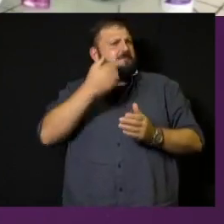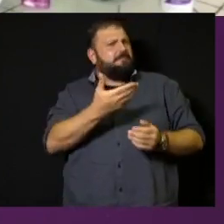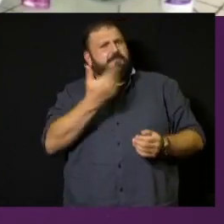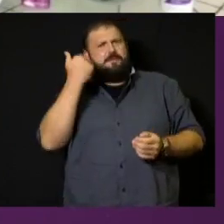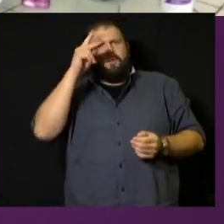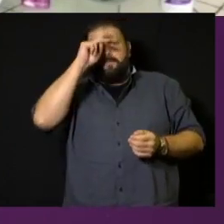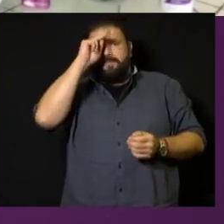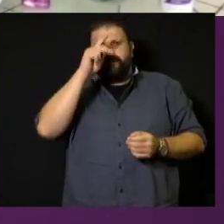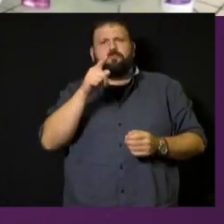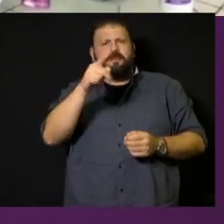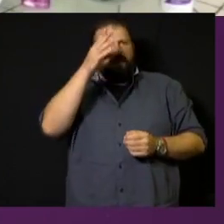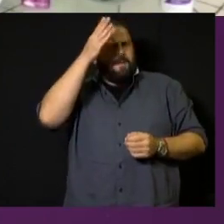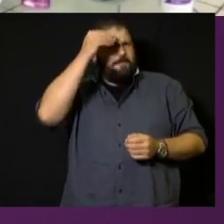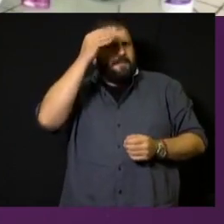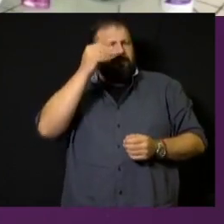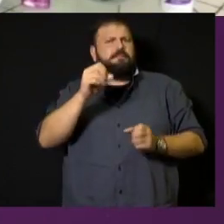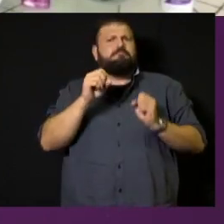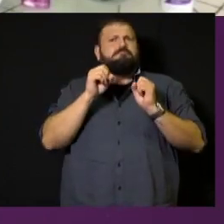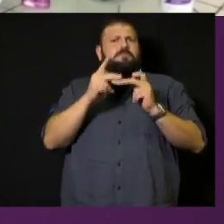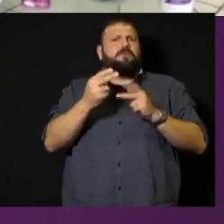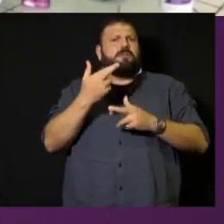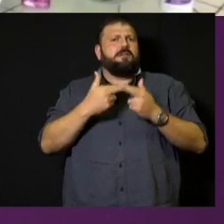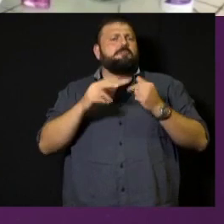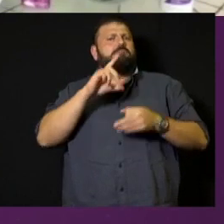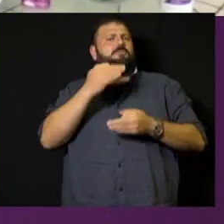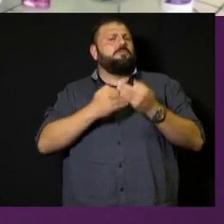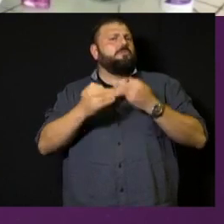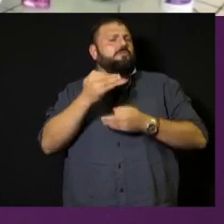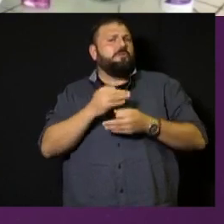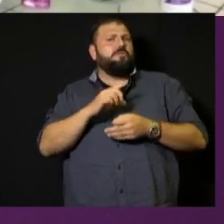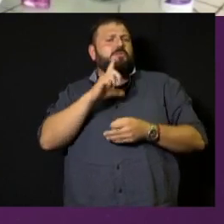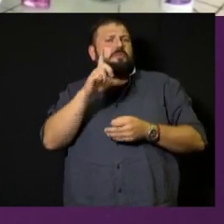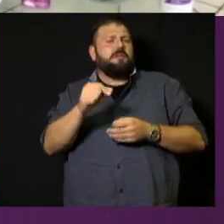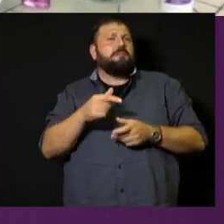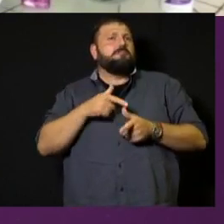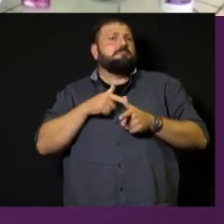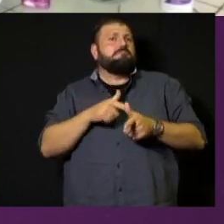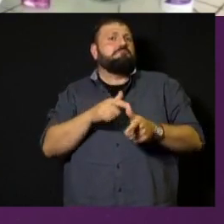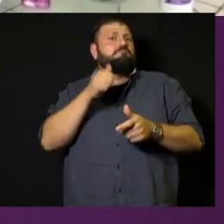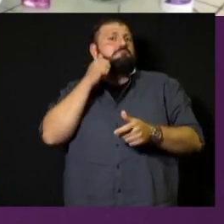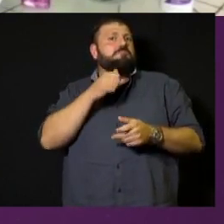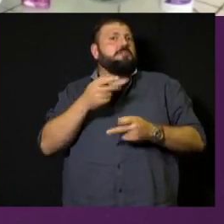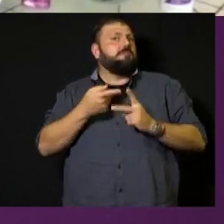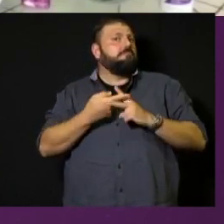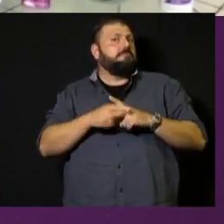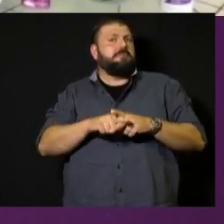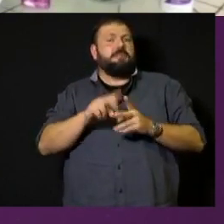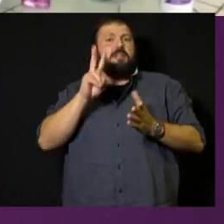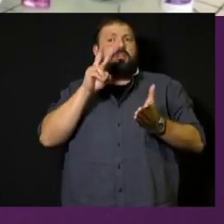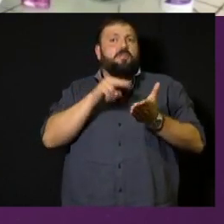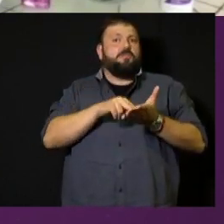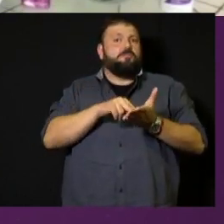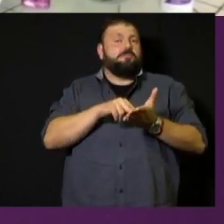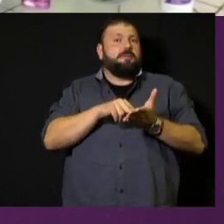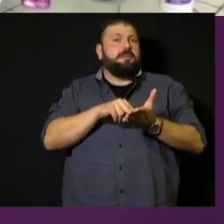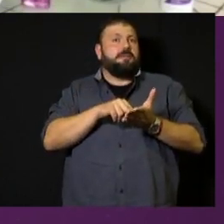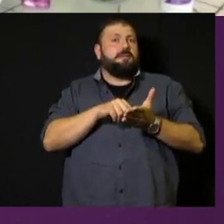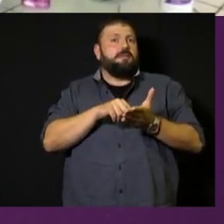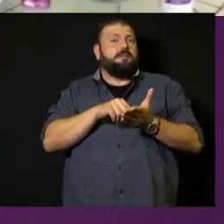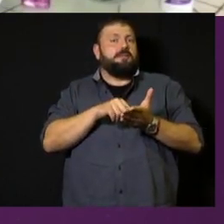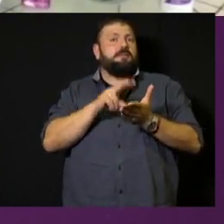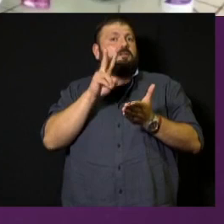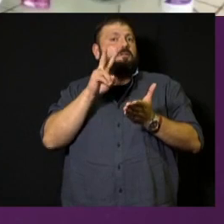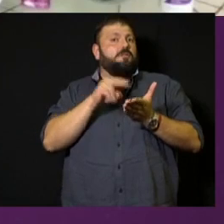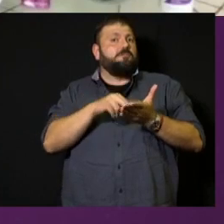learn. Then we go back. She never gave me a period, and in Peru, we're here